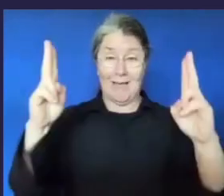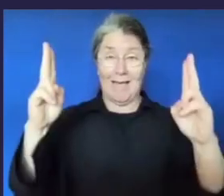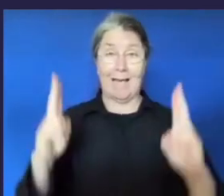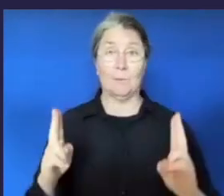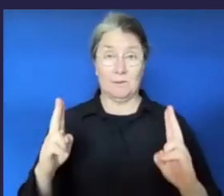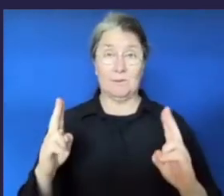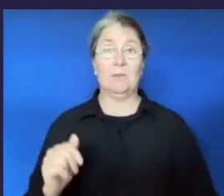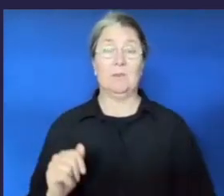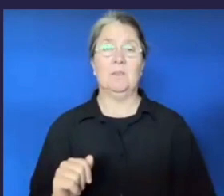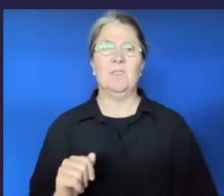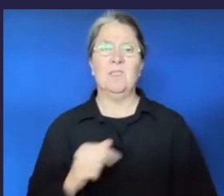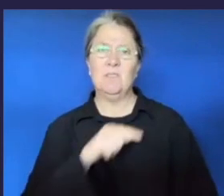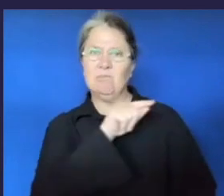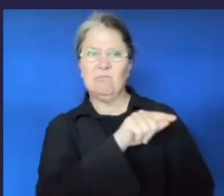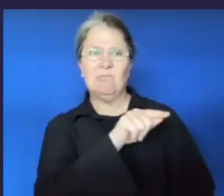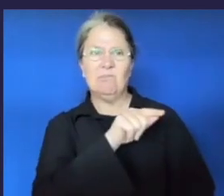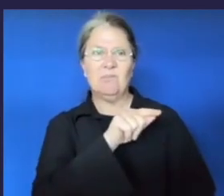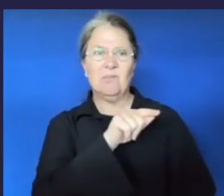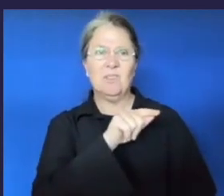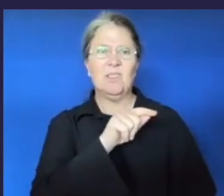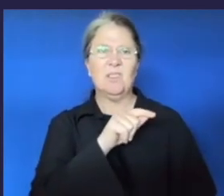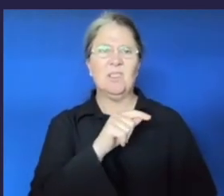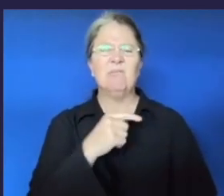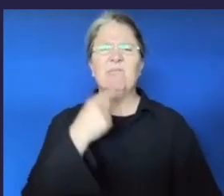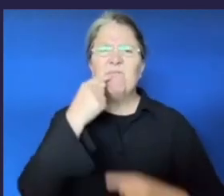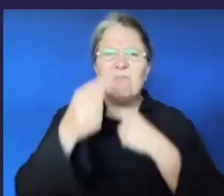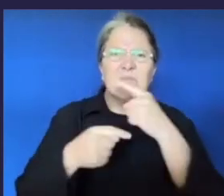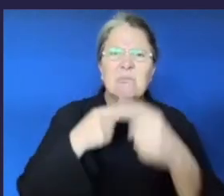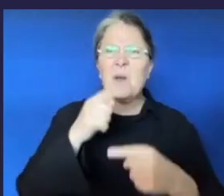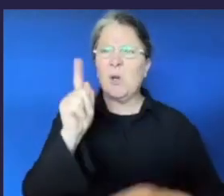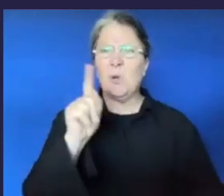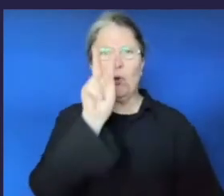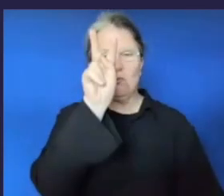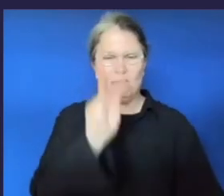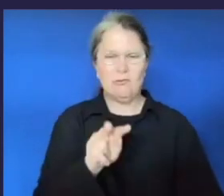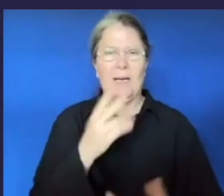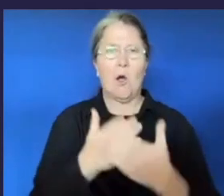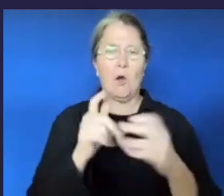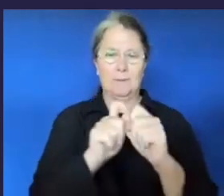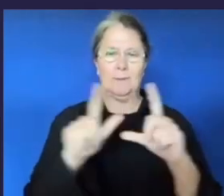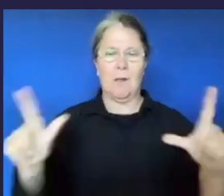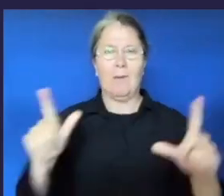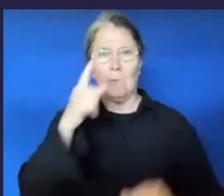Matter, Belonging Matters, City of Stonington, Chapel off Chapel.